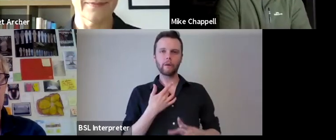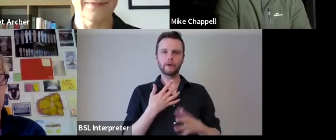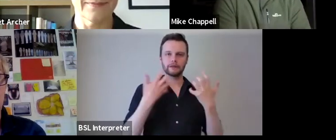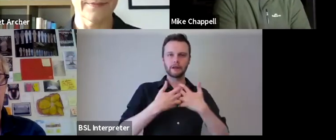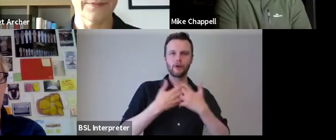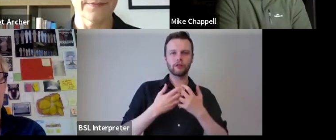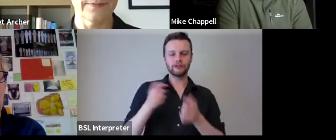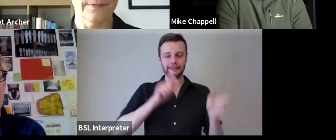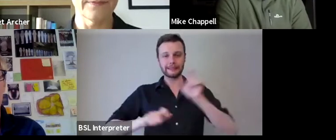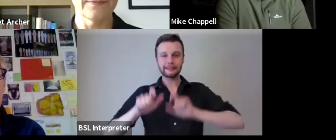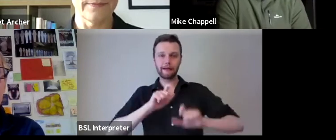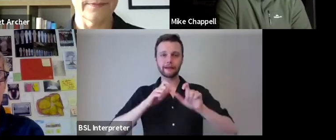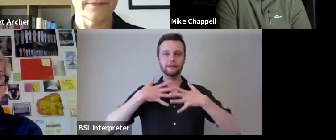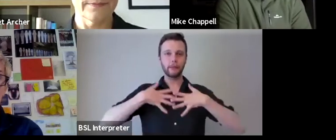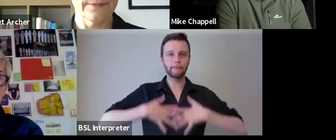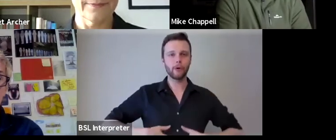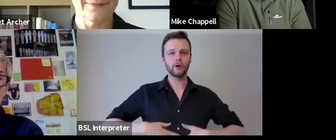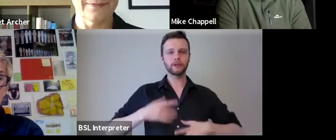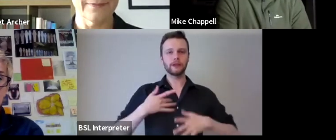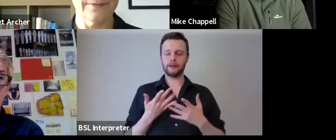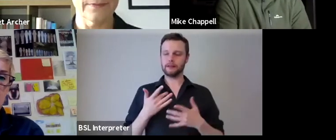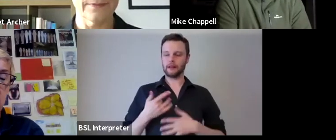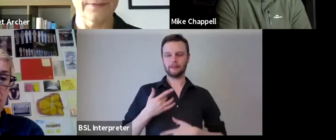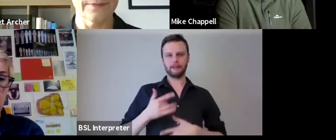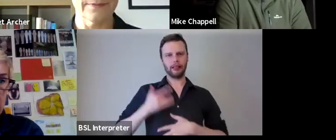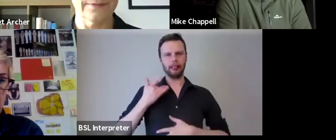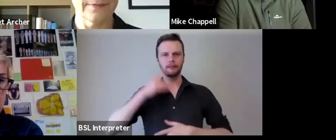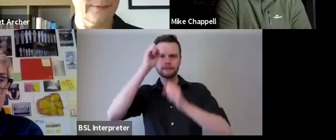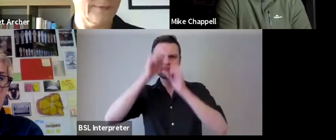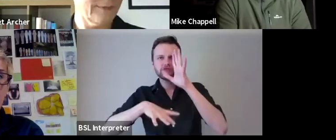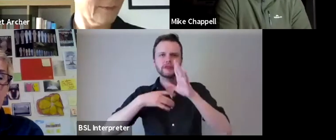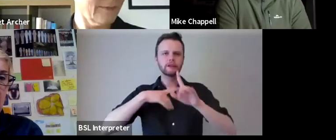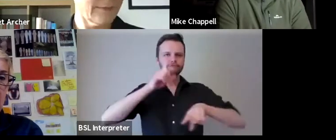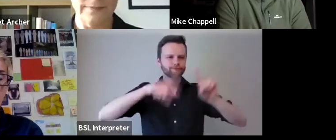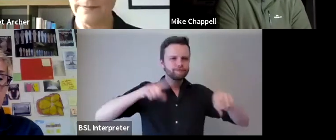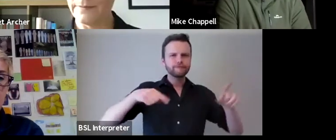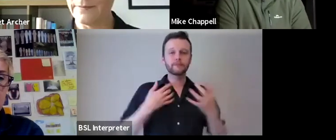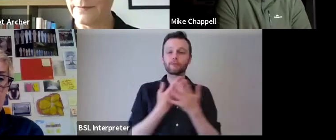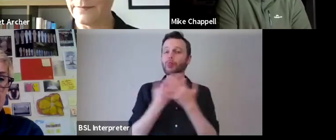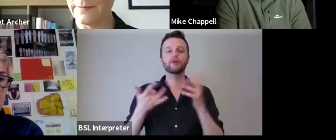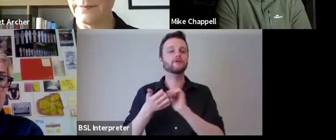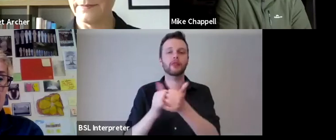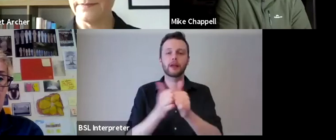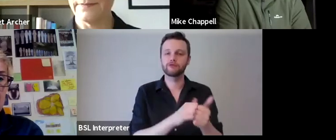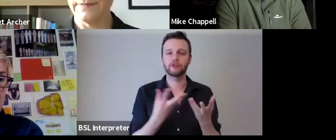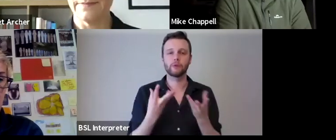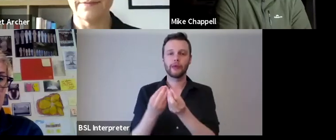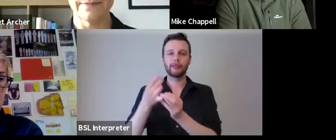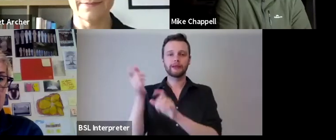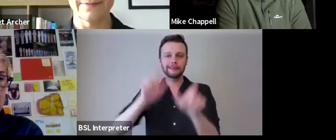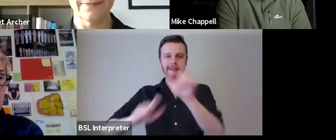and the relationship between those and the lived experience of those. And I do lots of collaboration with scientists